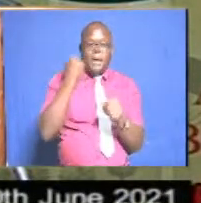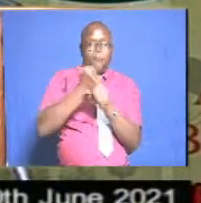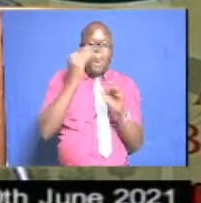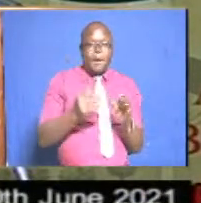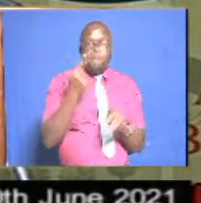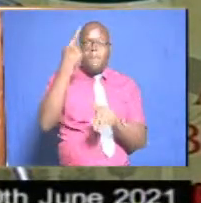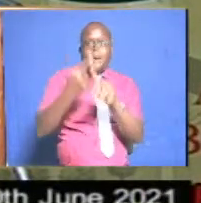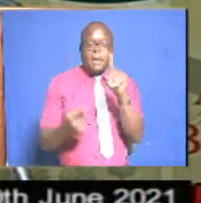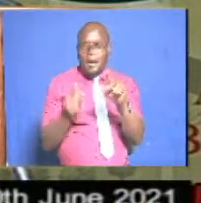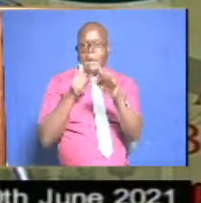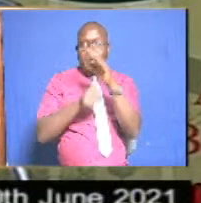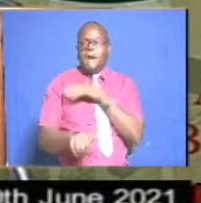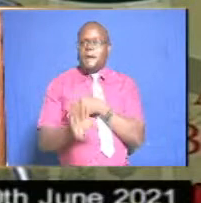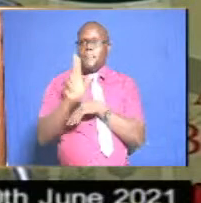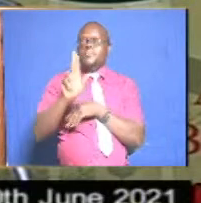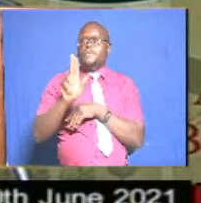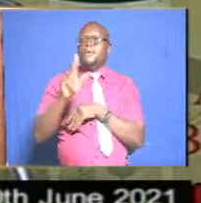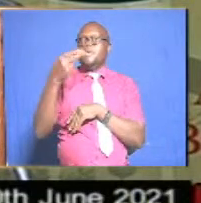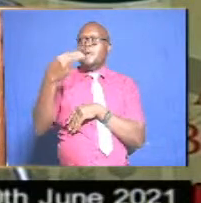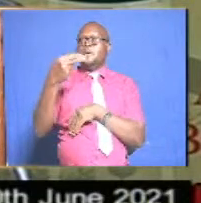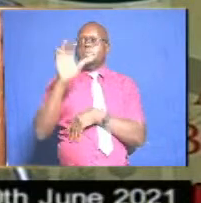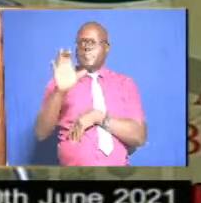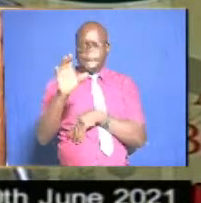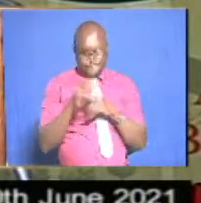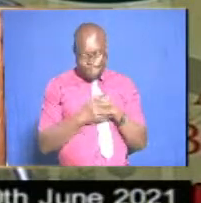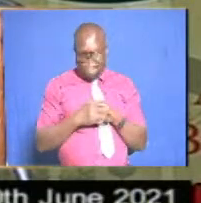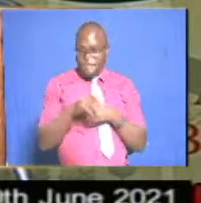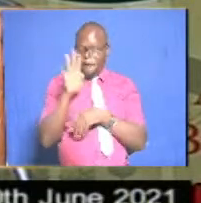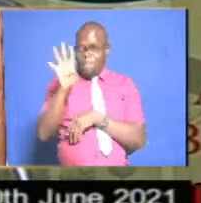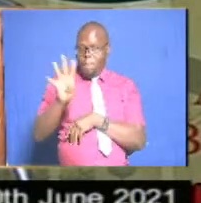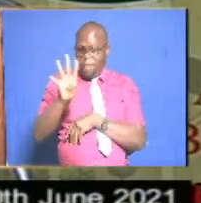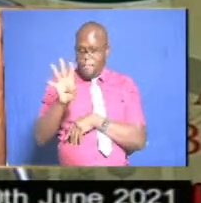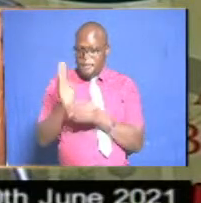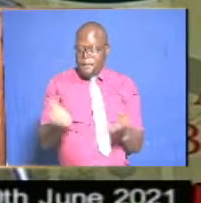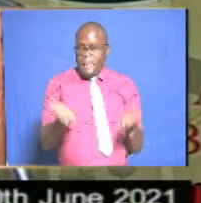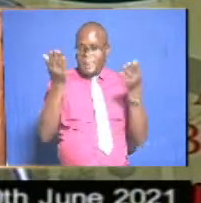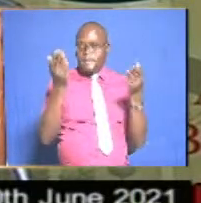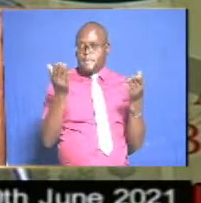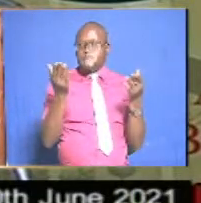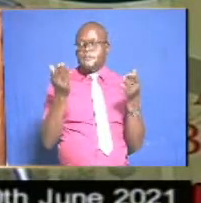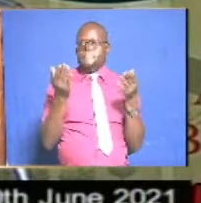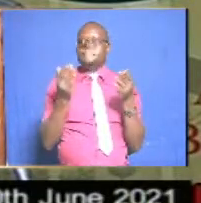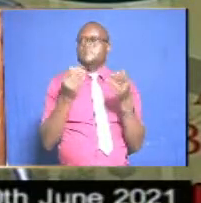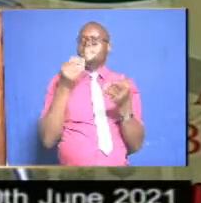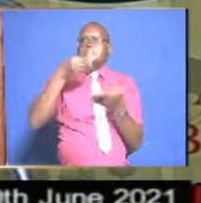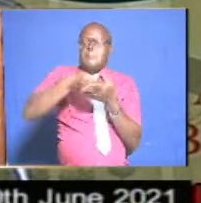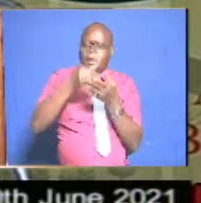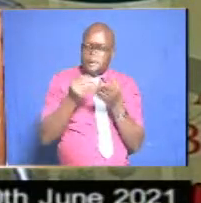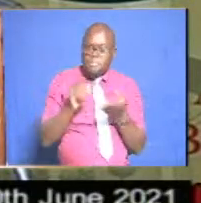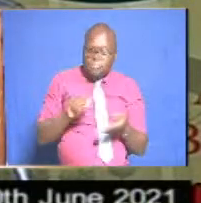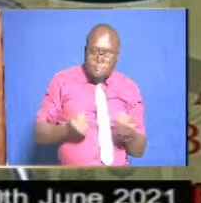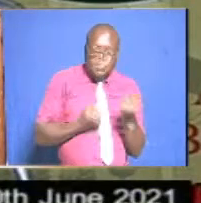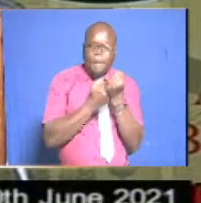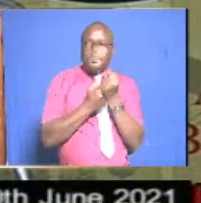1 year under the universal health coverage. Four, enhancement of liquidity to businesses through payment of VAT